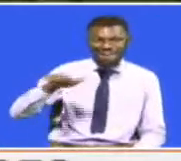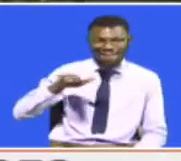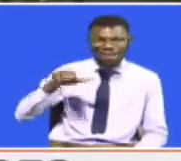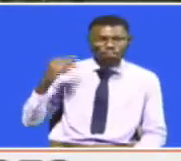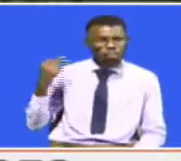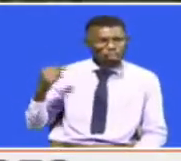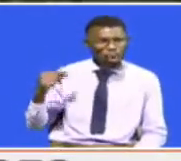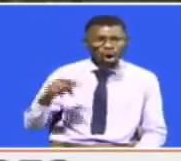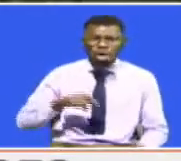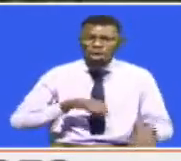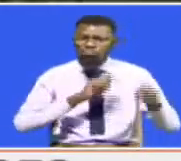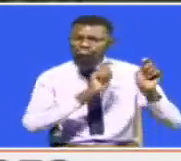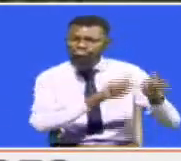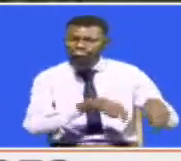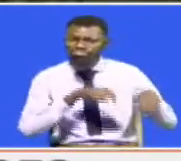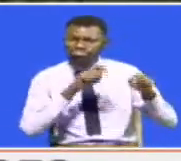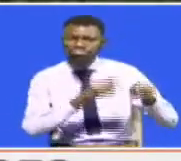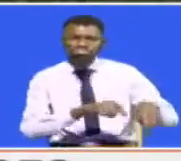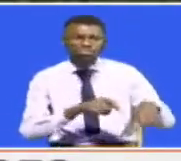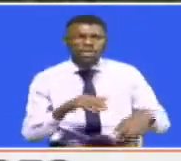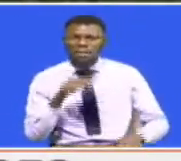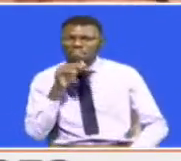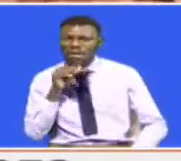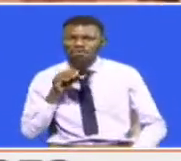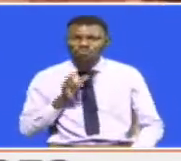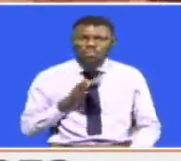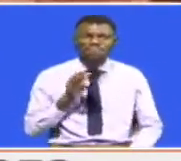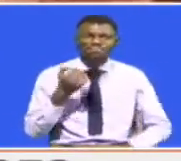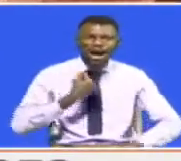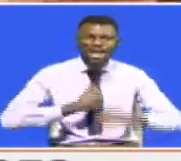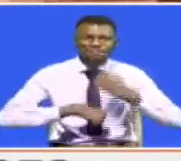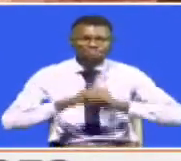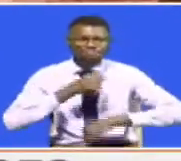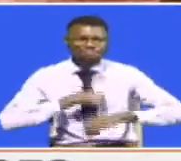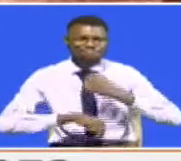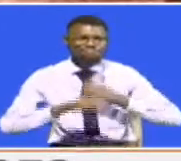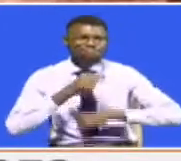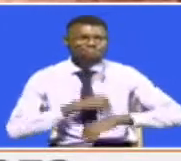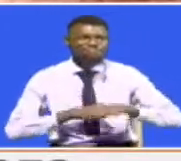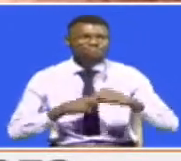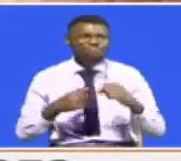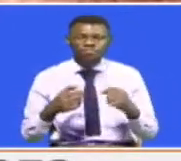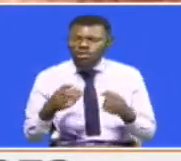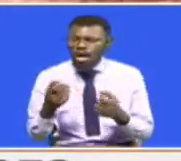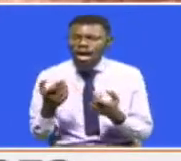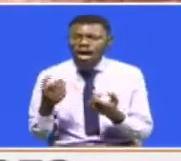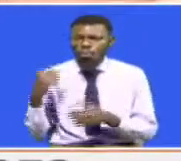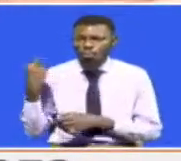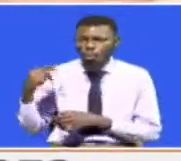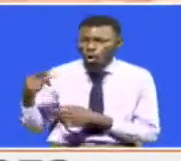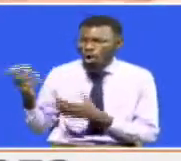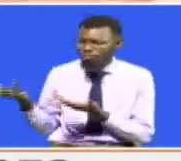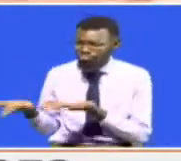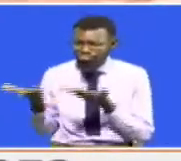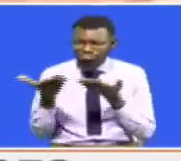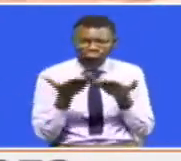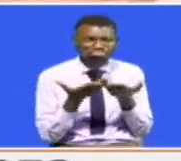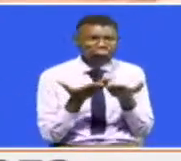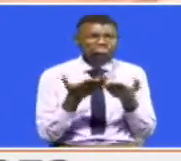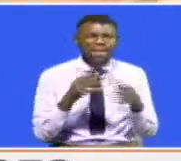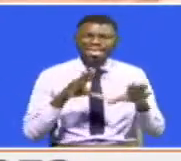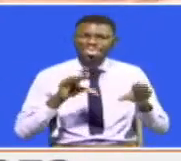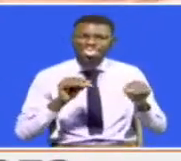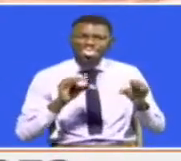a beehive of activities, men and women alike hands on separating the precious stones from this mud. As locals here